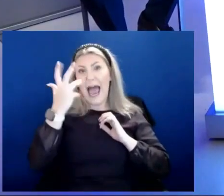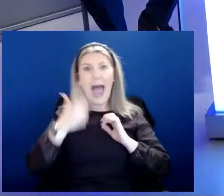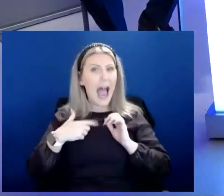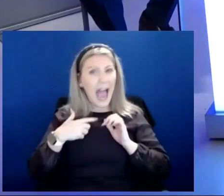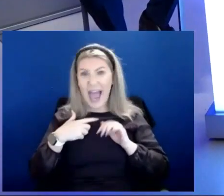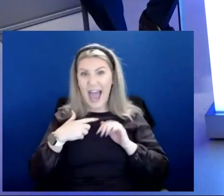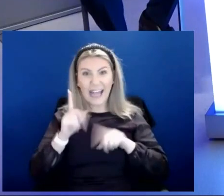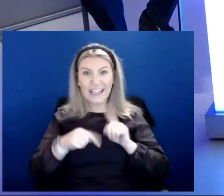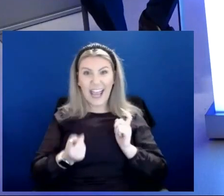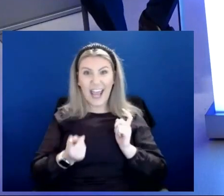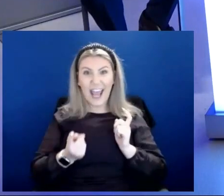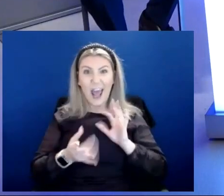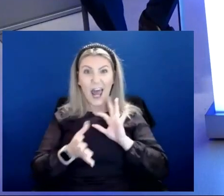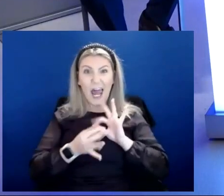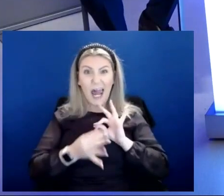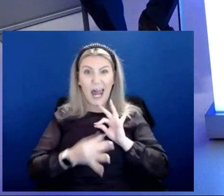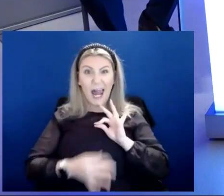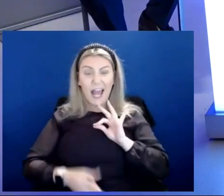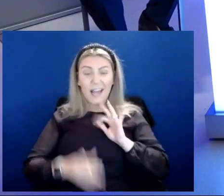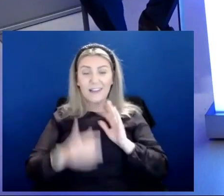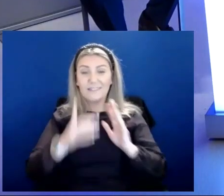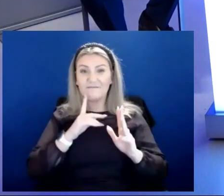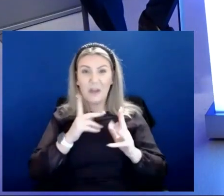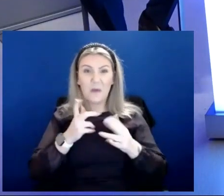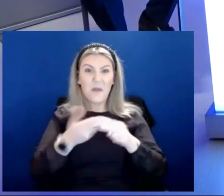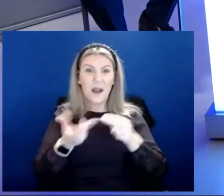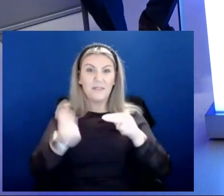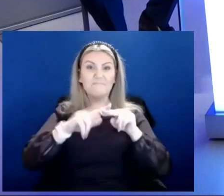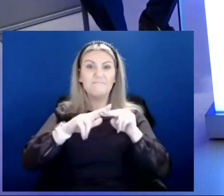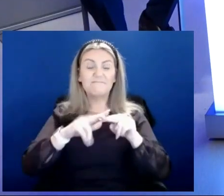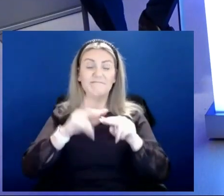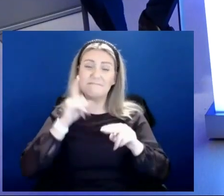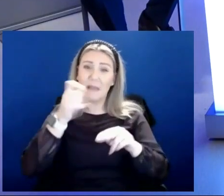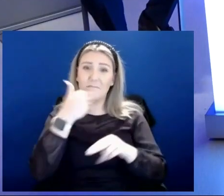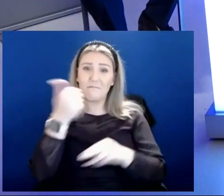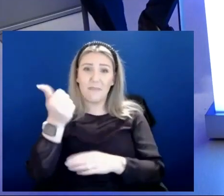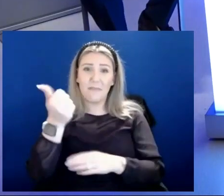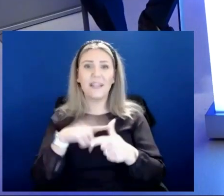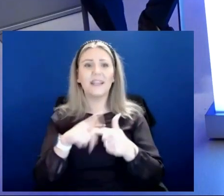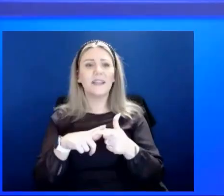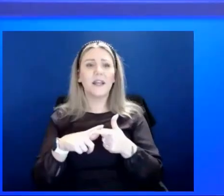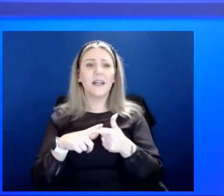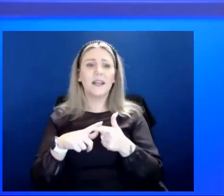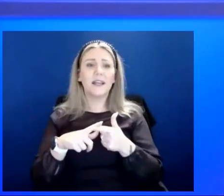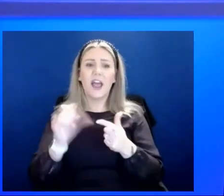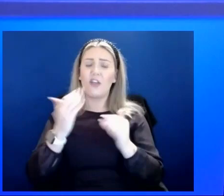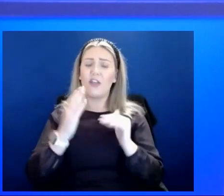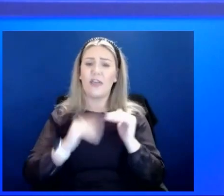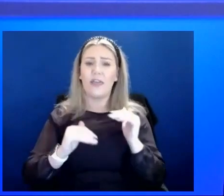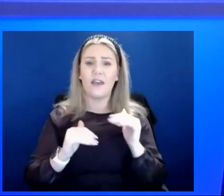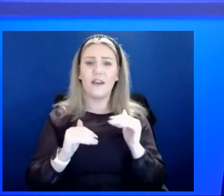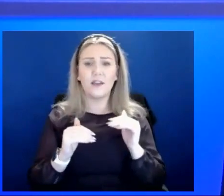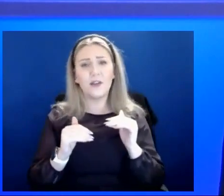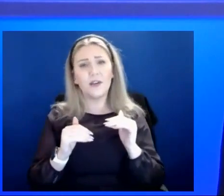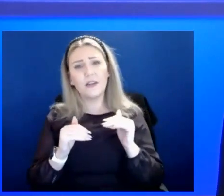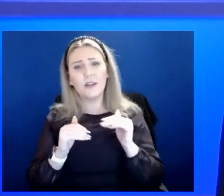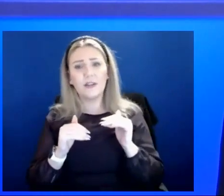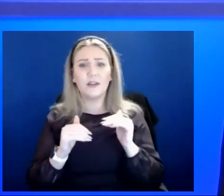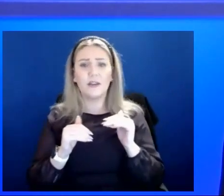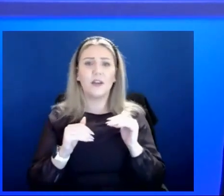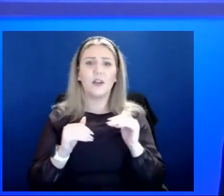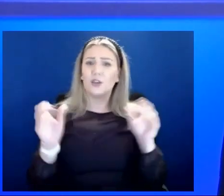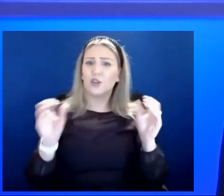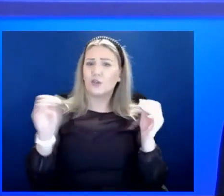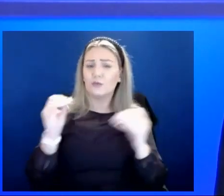great, not the best. And then besides that is that, there is no comfort